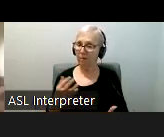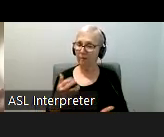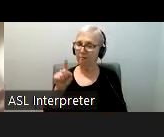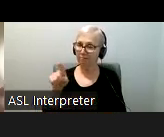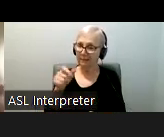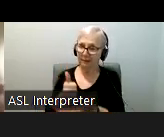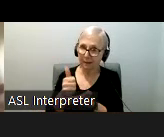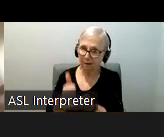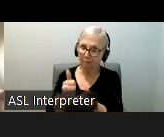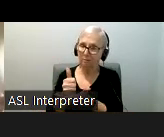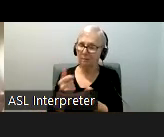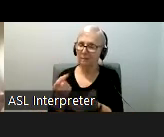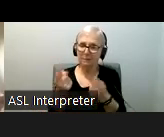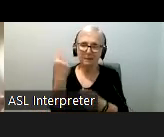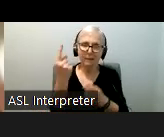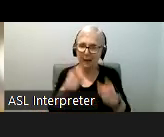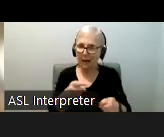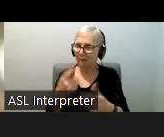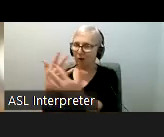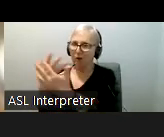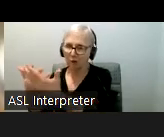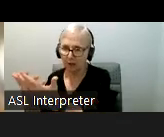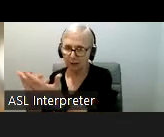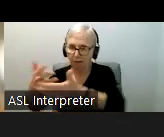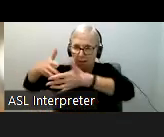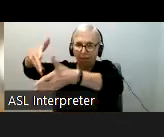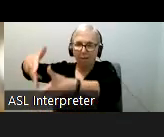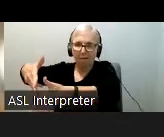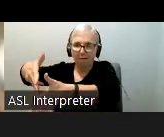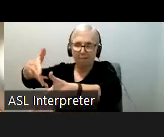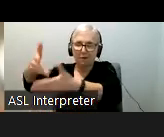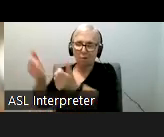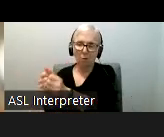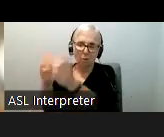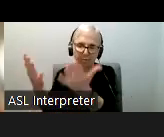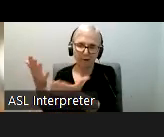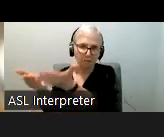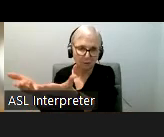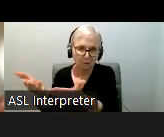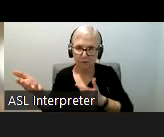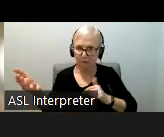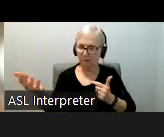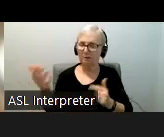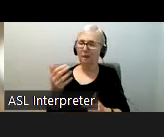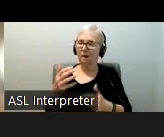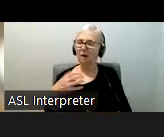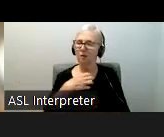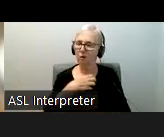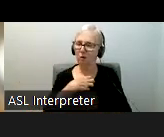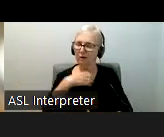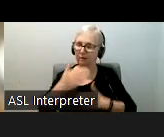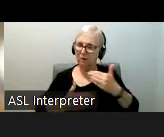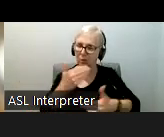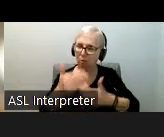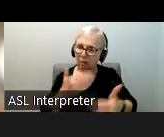and then something happens and they get thrown in jail and then they're left without. So I just want to know how the grievance process is going